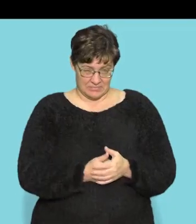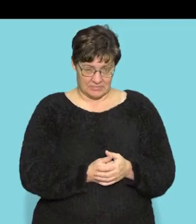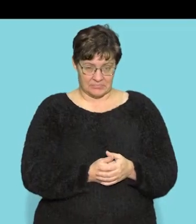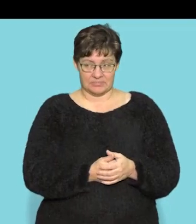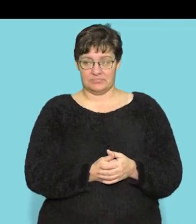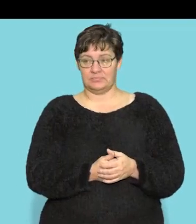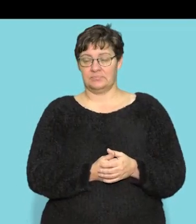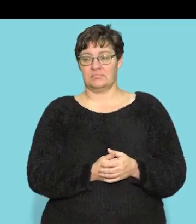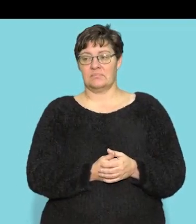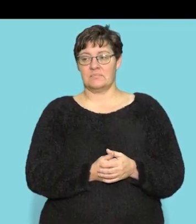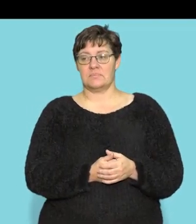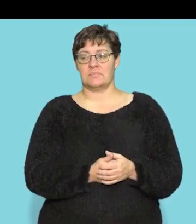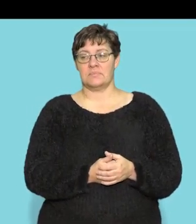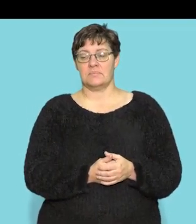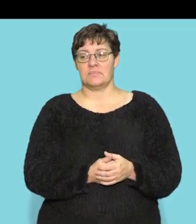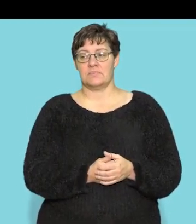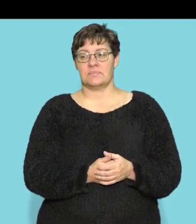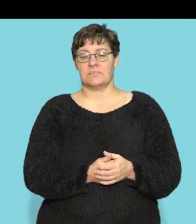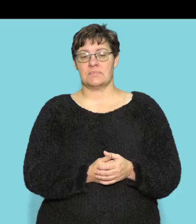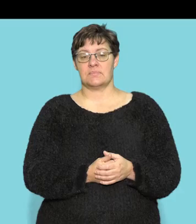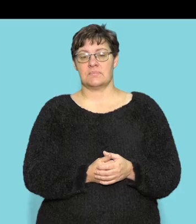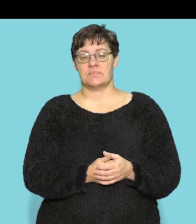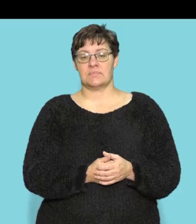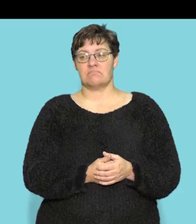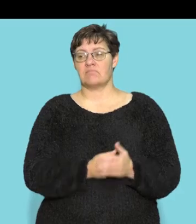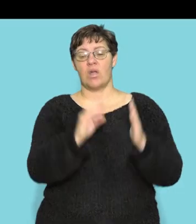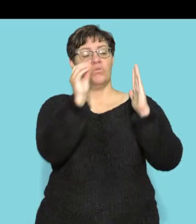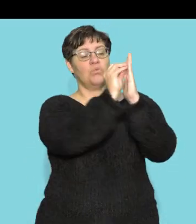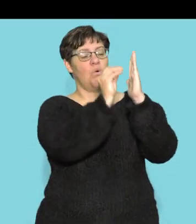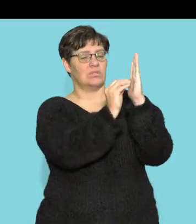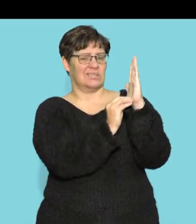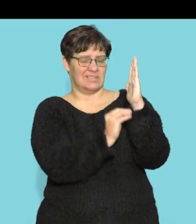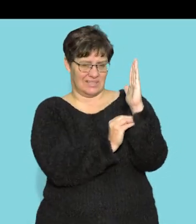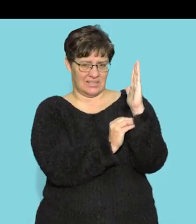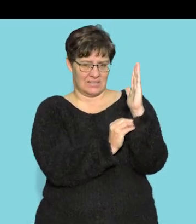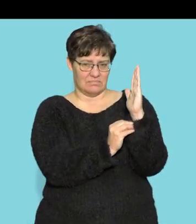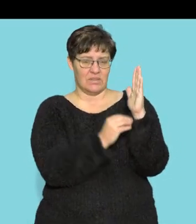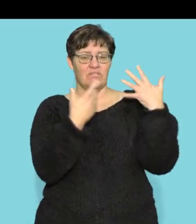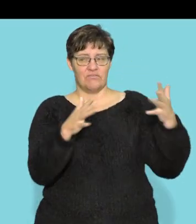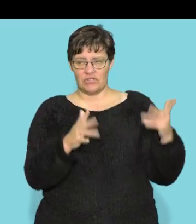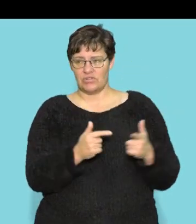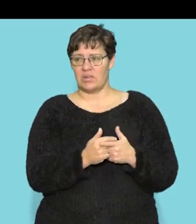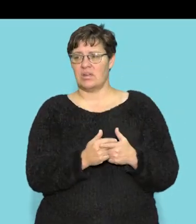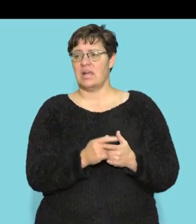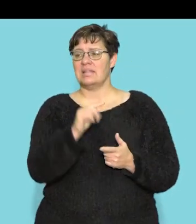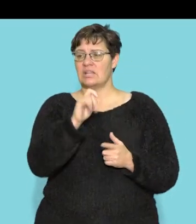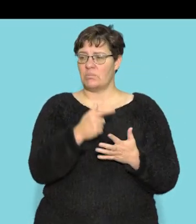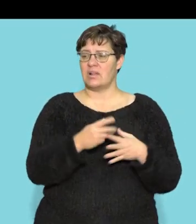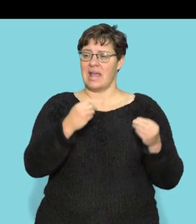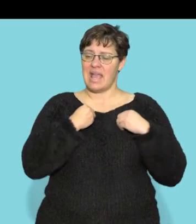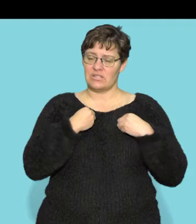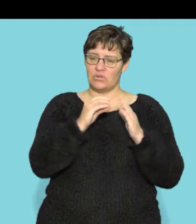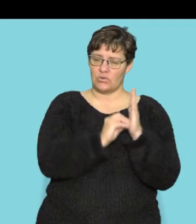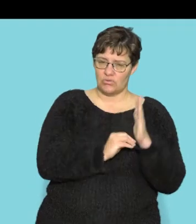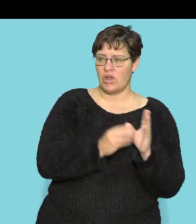Okay. Now remember, these are notes that you have to complete. The tangible asset note, the